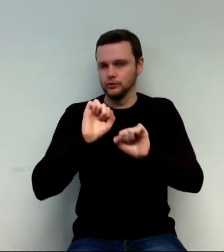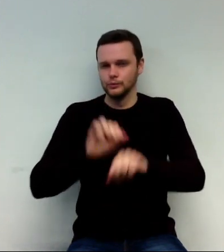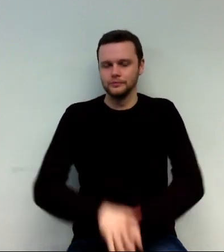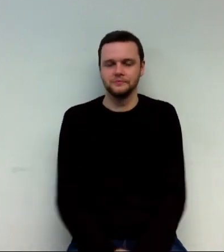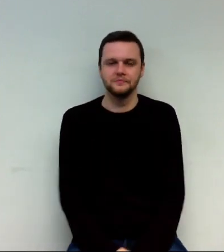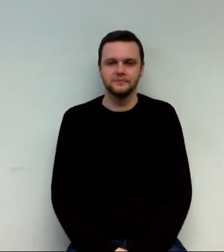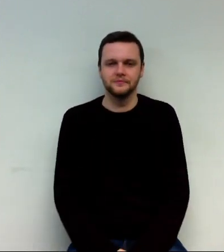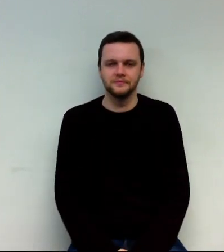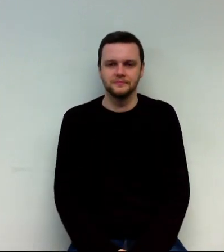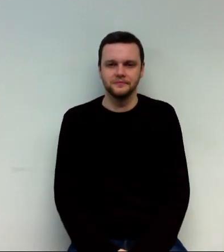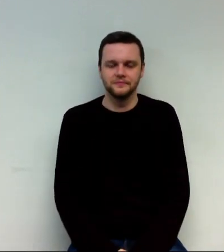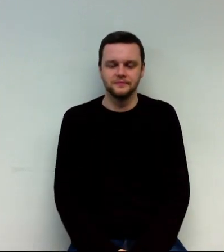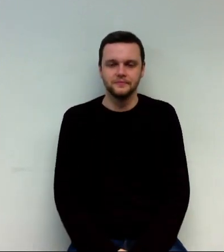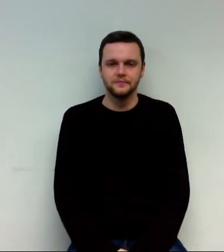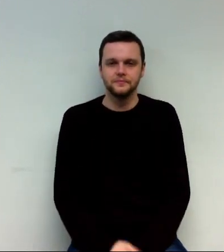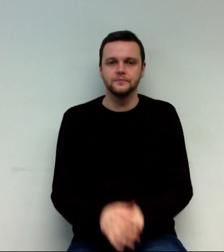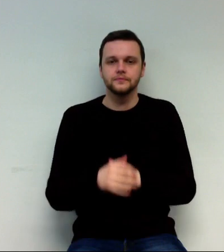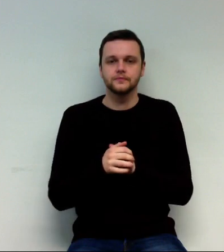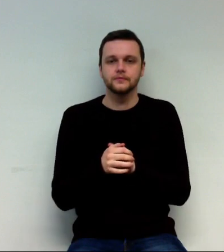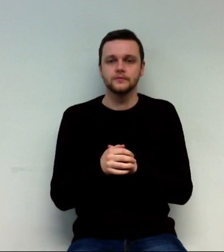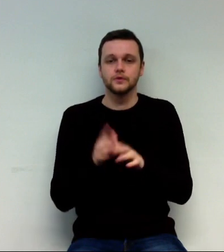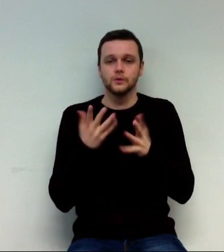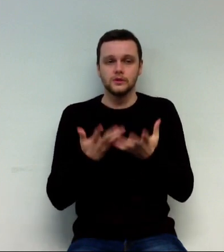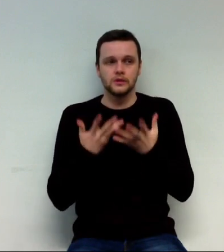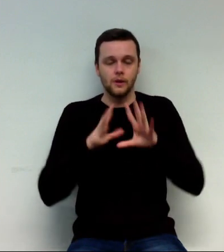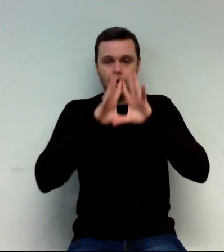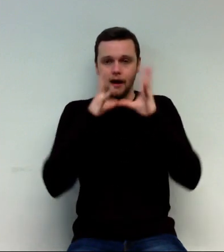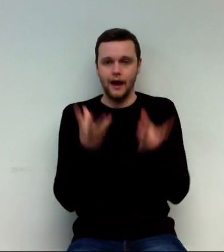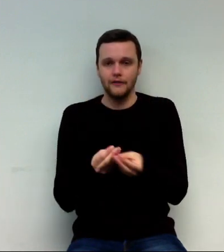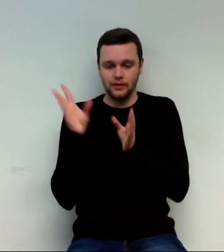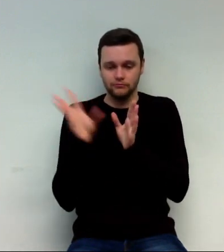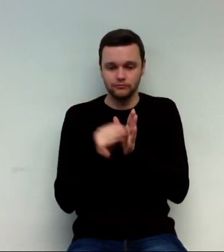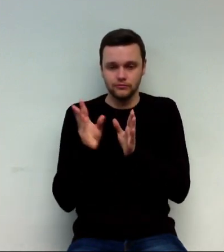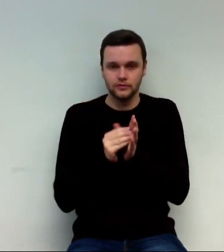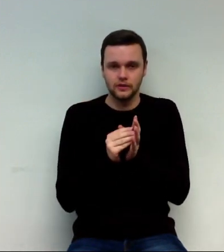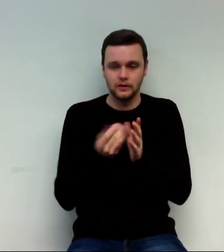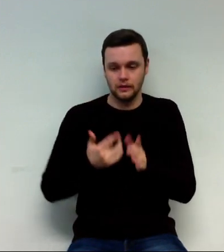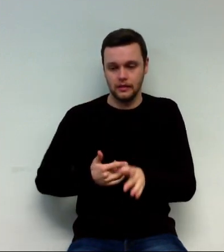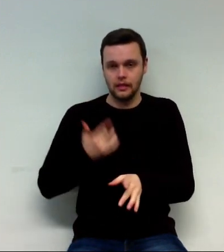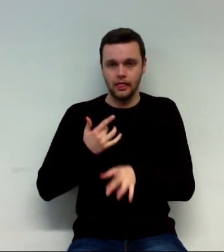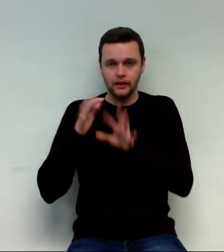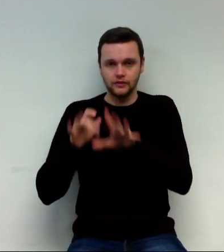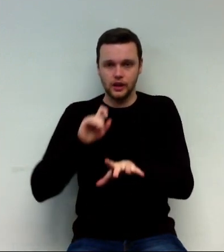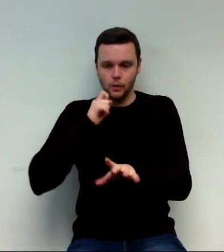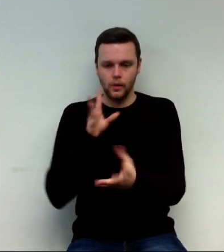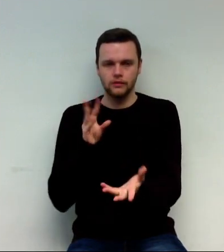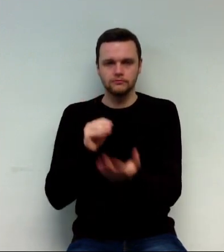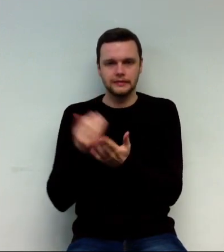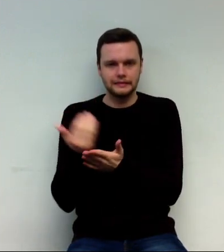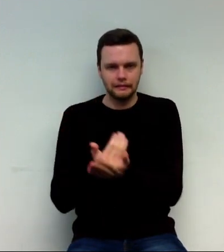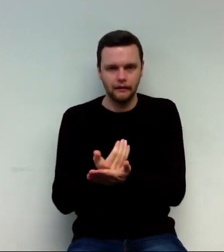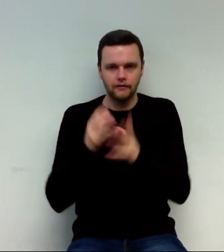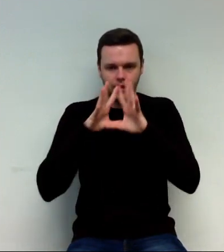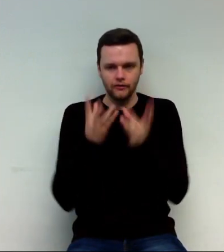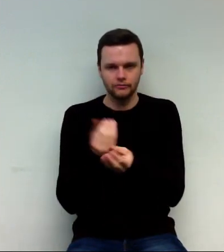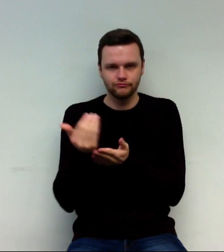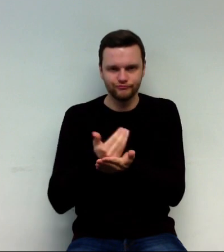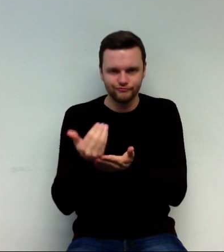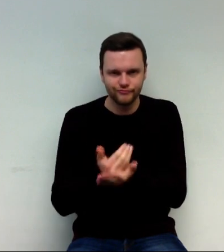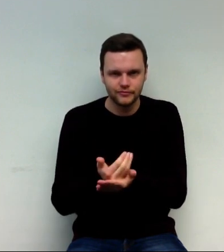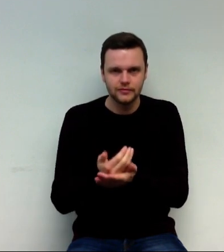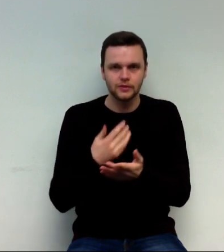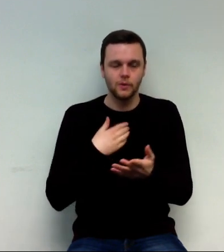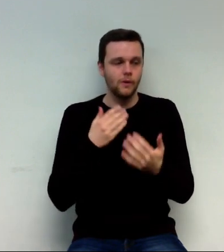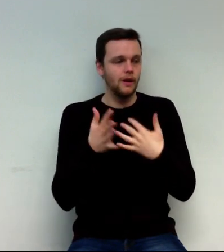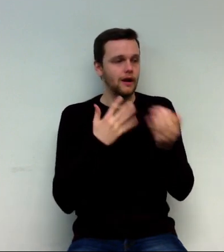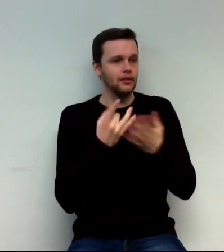indeed you may be listening to this as a recording. So everything is recorded, including the live chat, which I'll be using to share links and resources to anything these